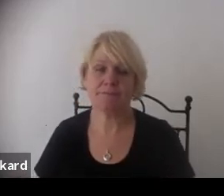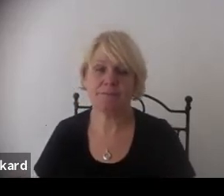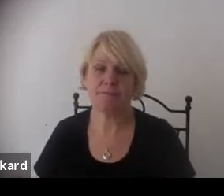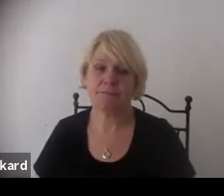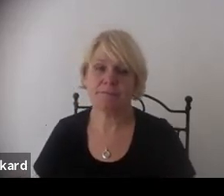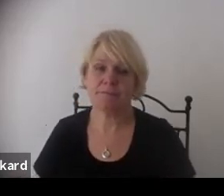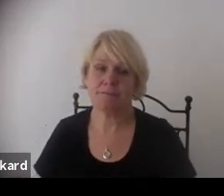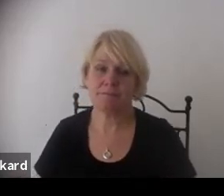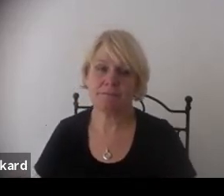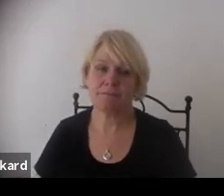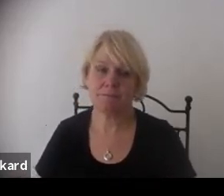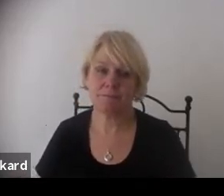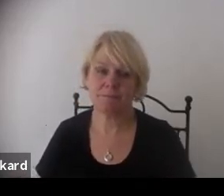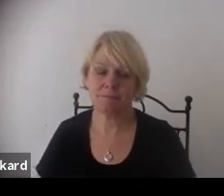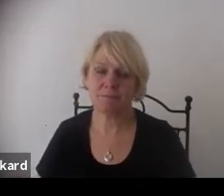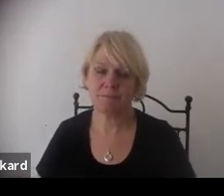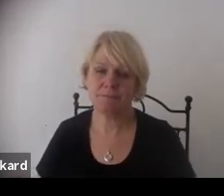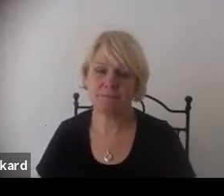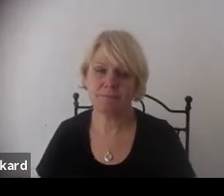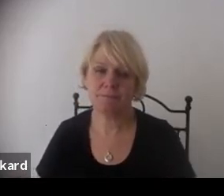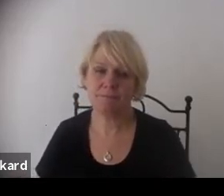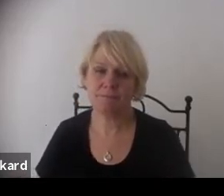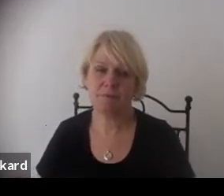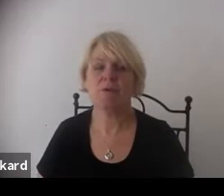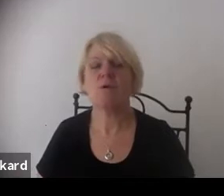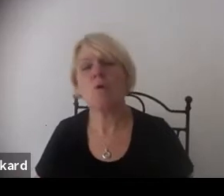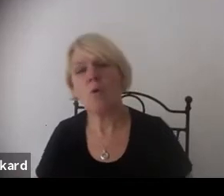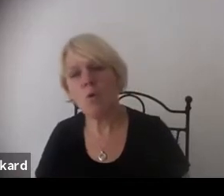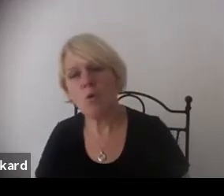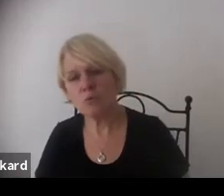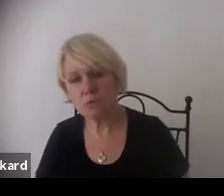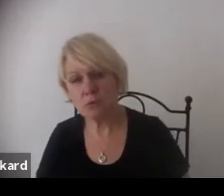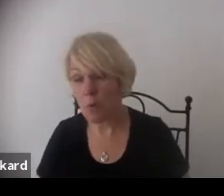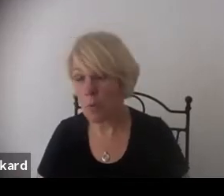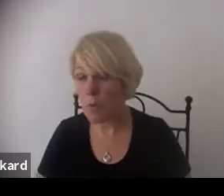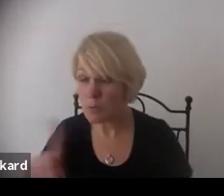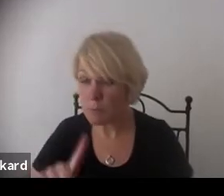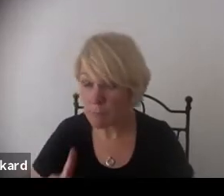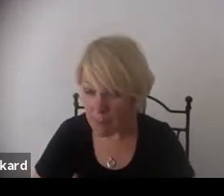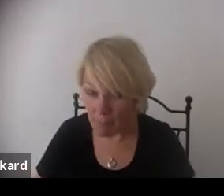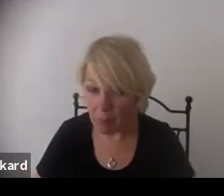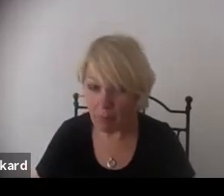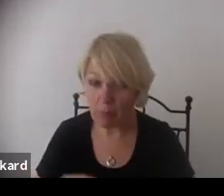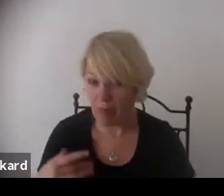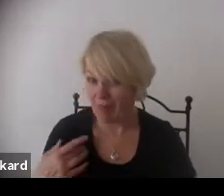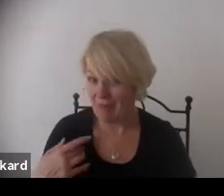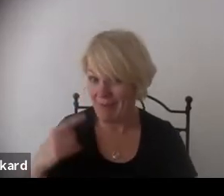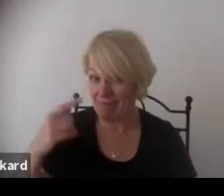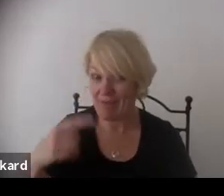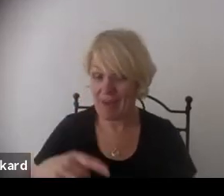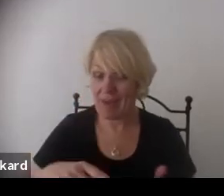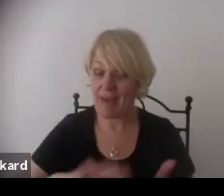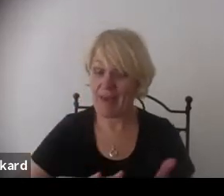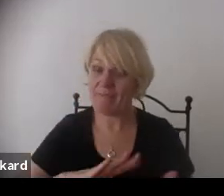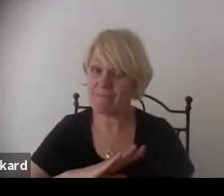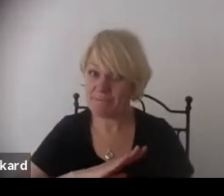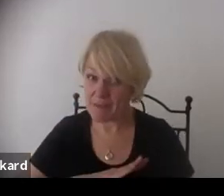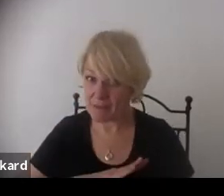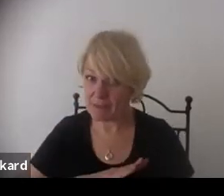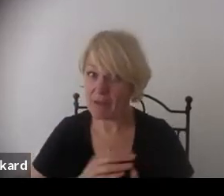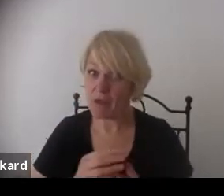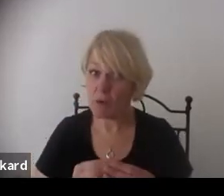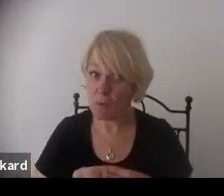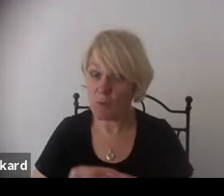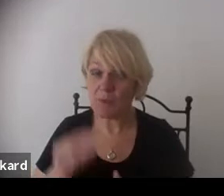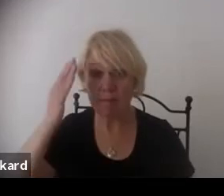that for the vast majority of people living in Enfield, if they have a mental health condition, they will be able